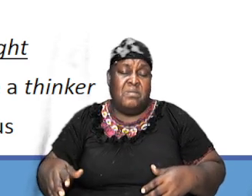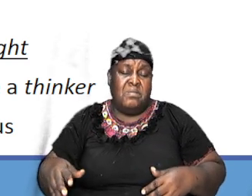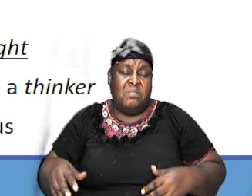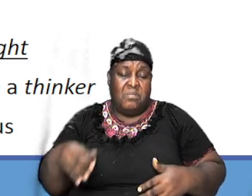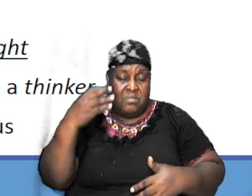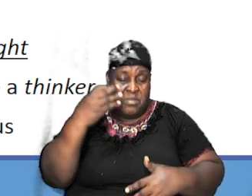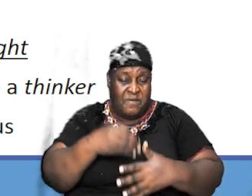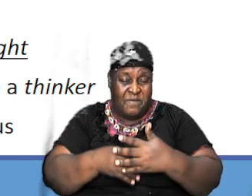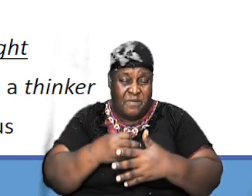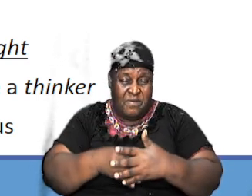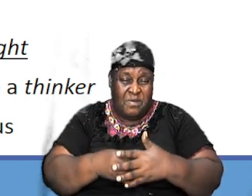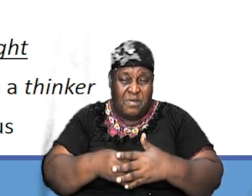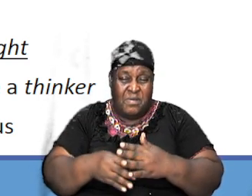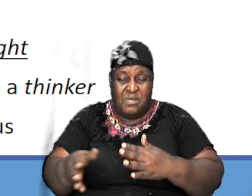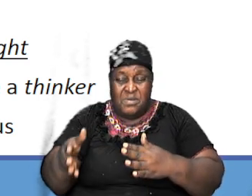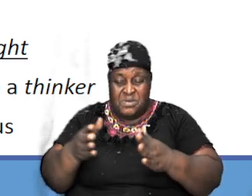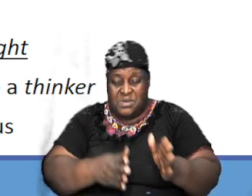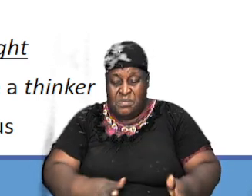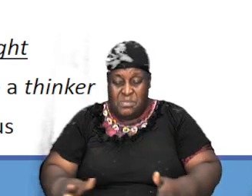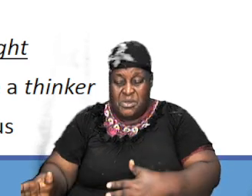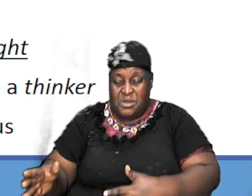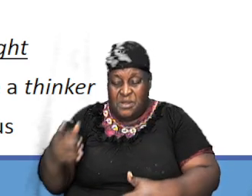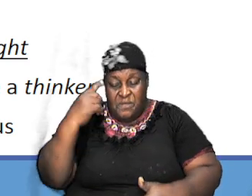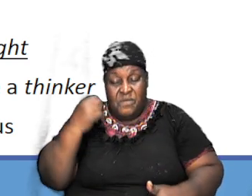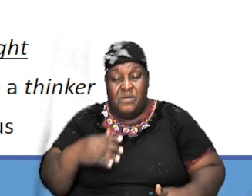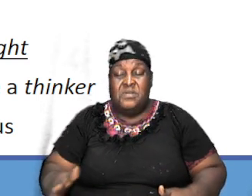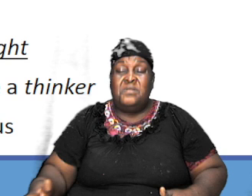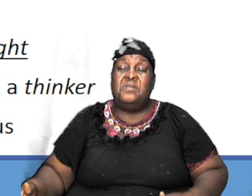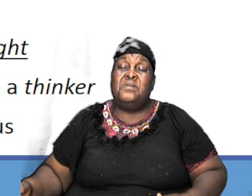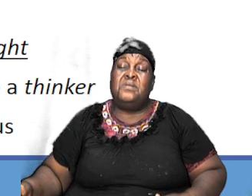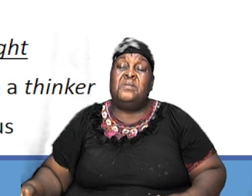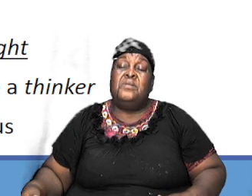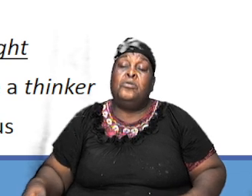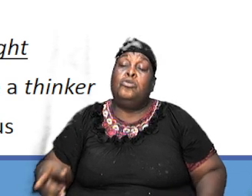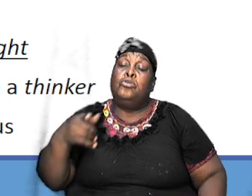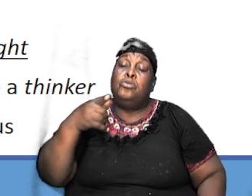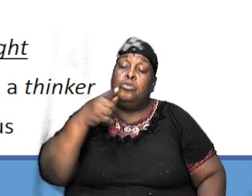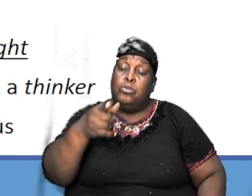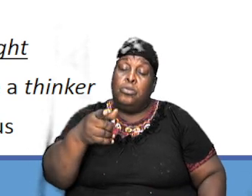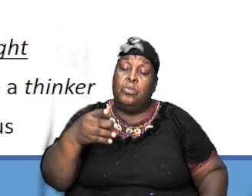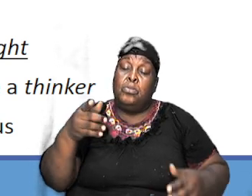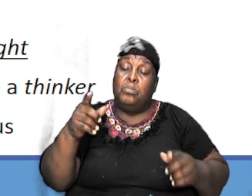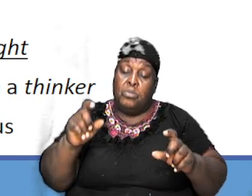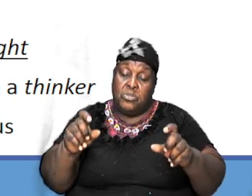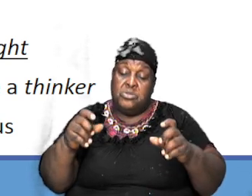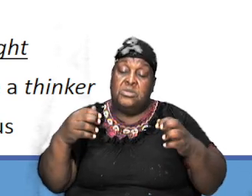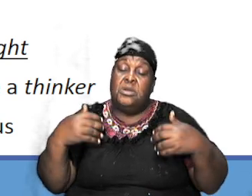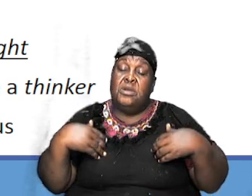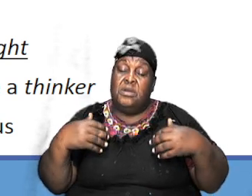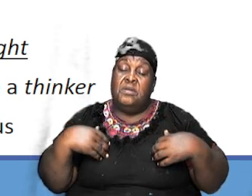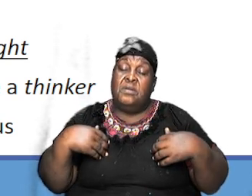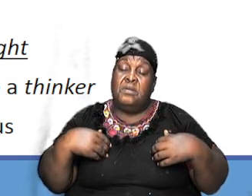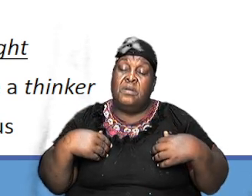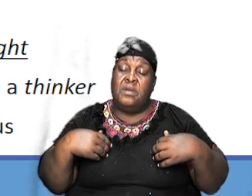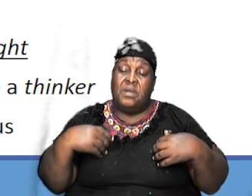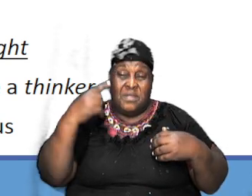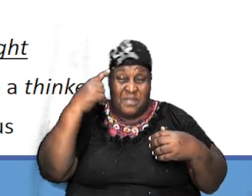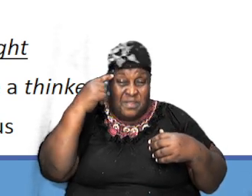before there is a plan for the thing, you must have a